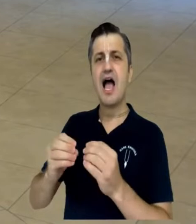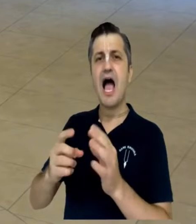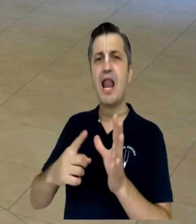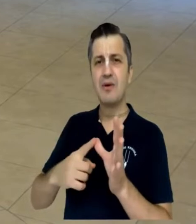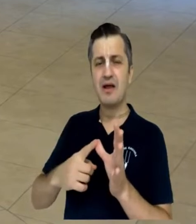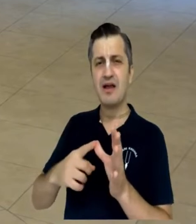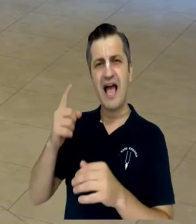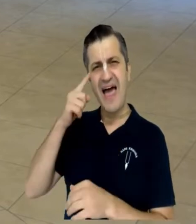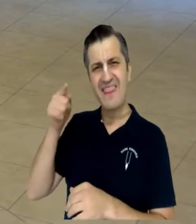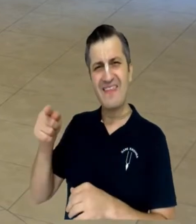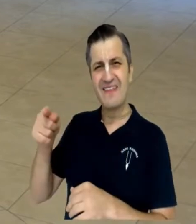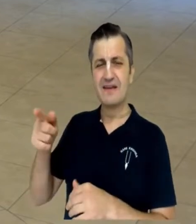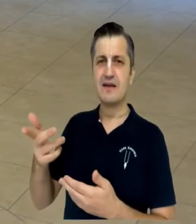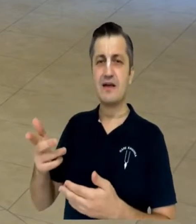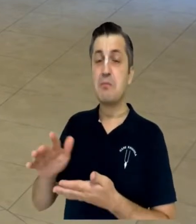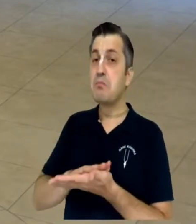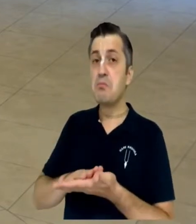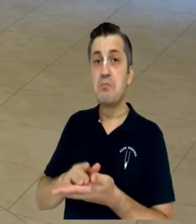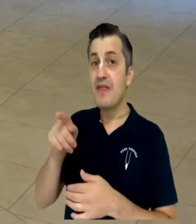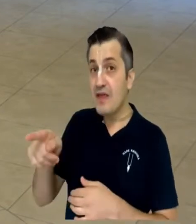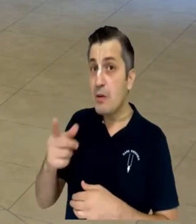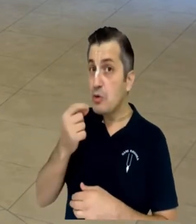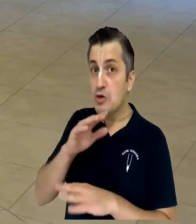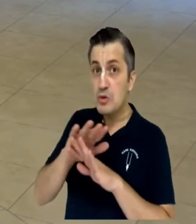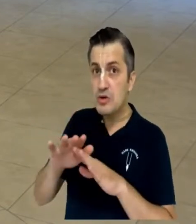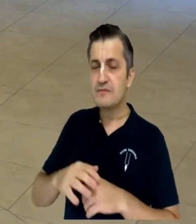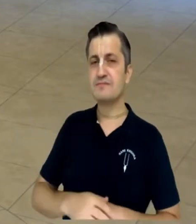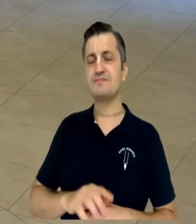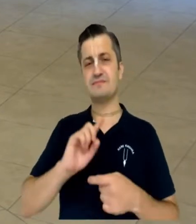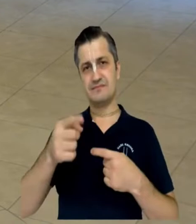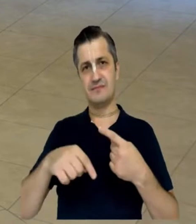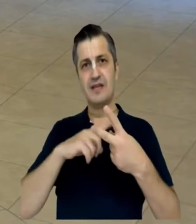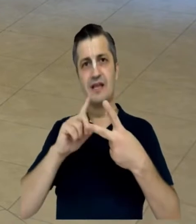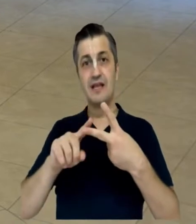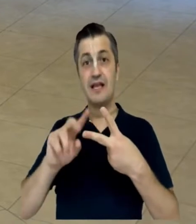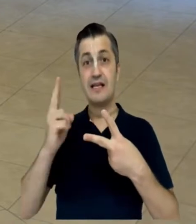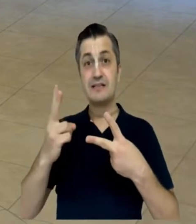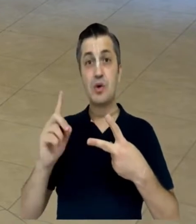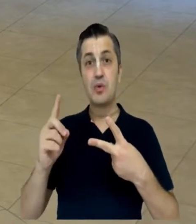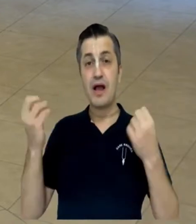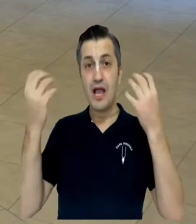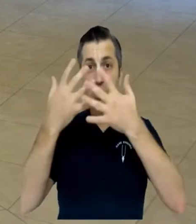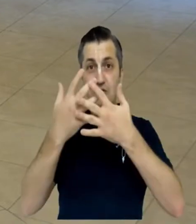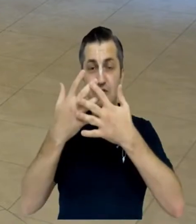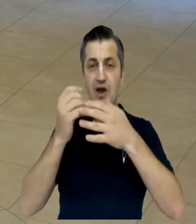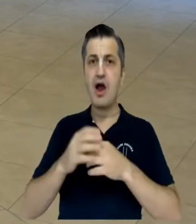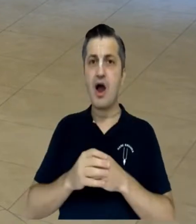okay, they're serving halva later on, so I'm really excited. After this class, I'm going to go for some halva. And